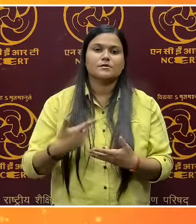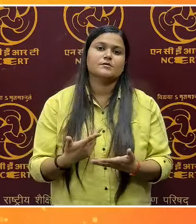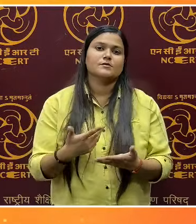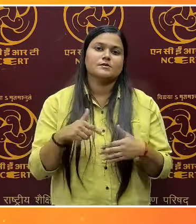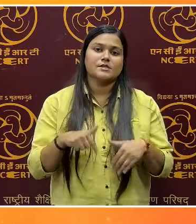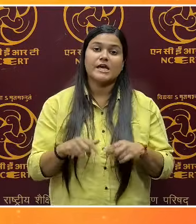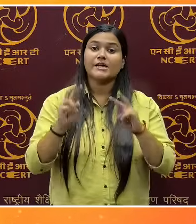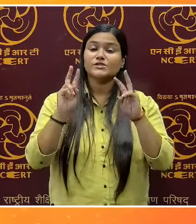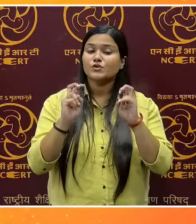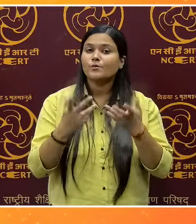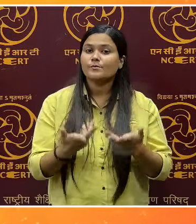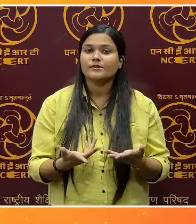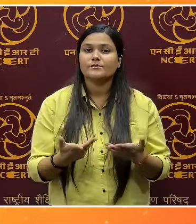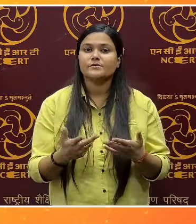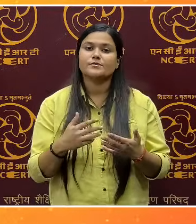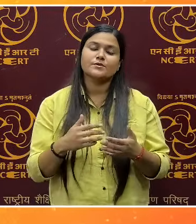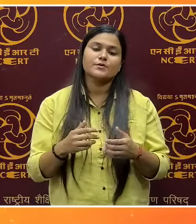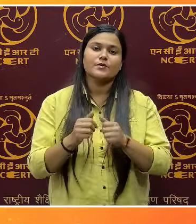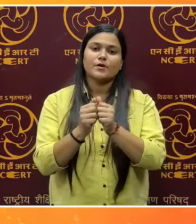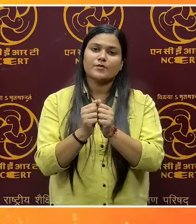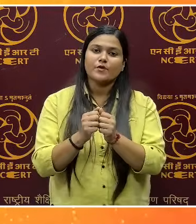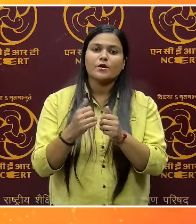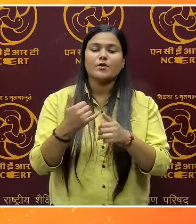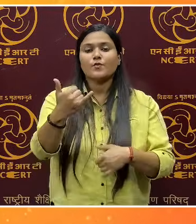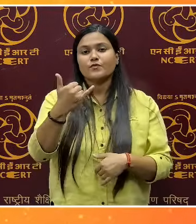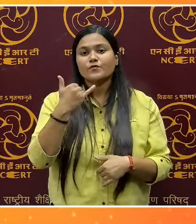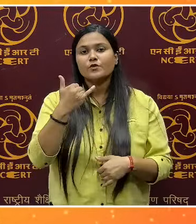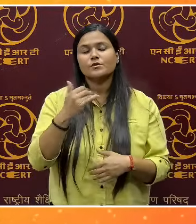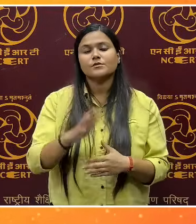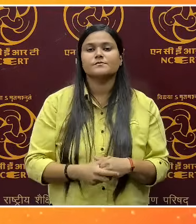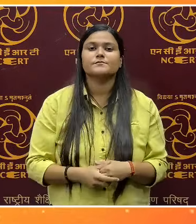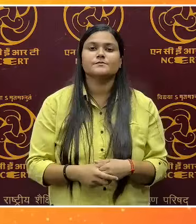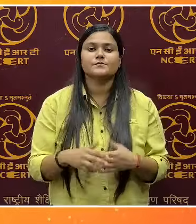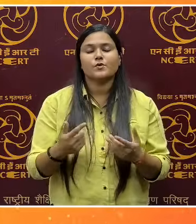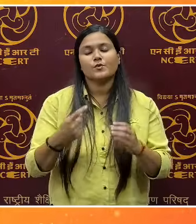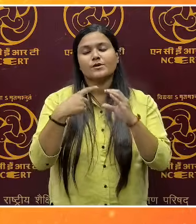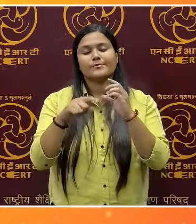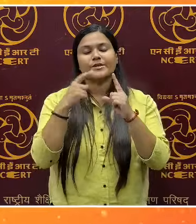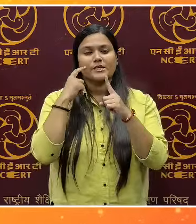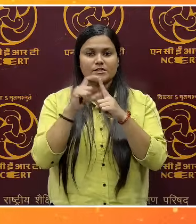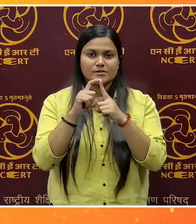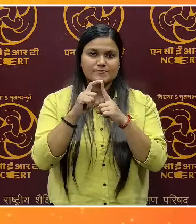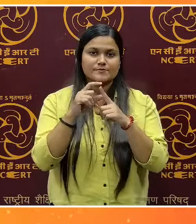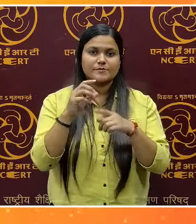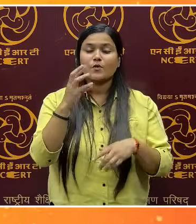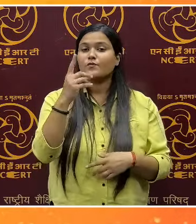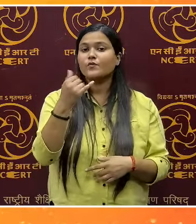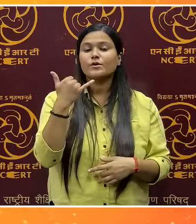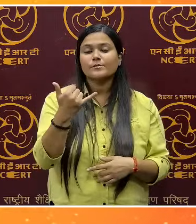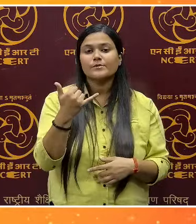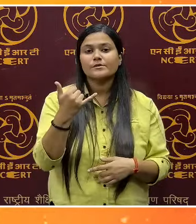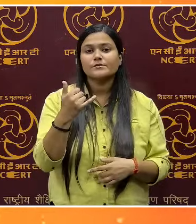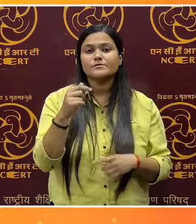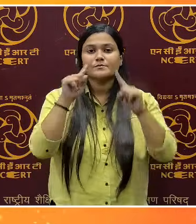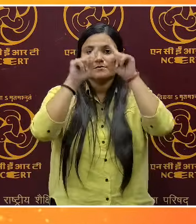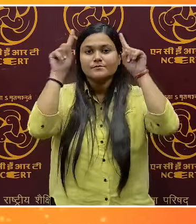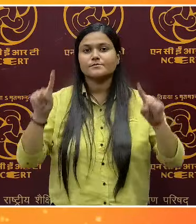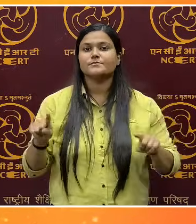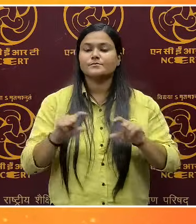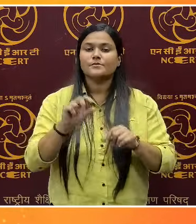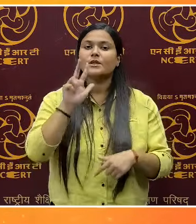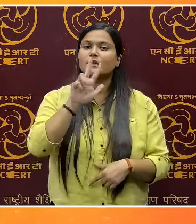our today's topic, then you can also contact us via phone or our email ID. Our phone number is flashing on your screens, which